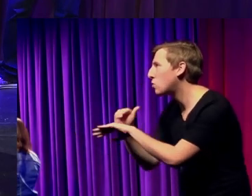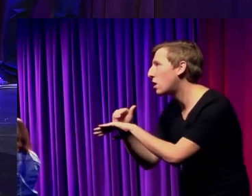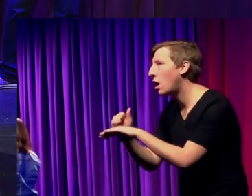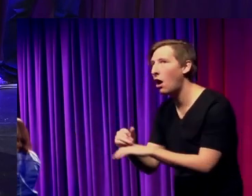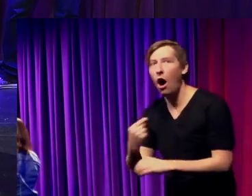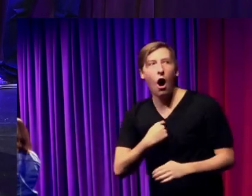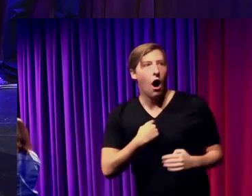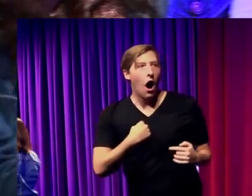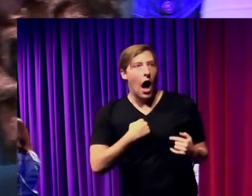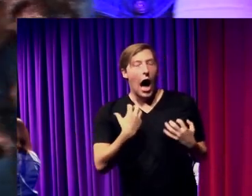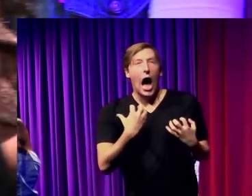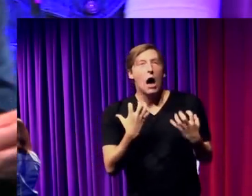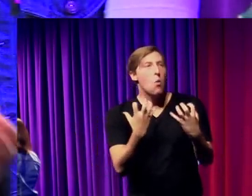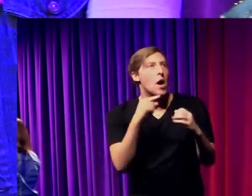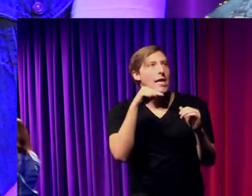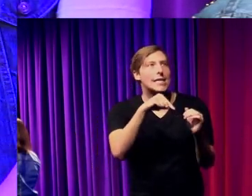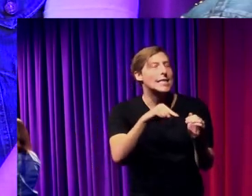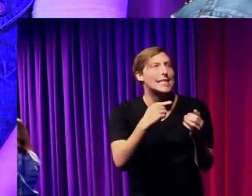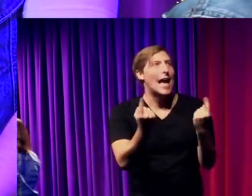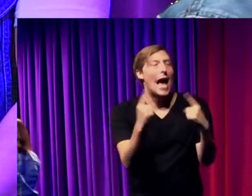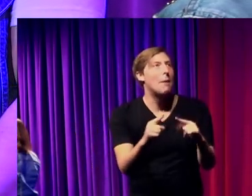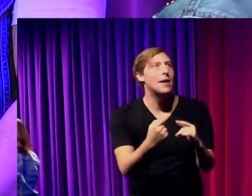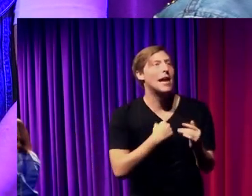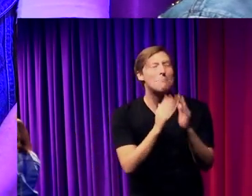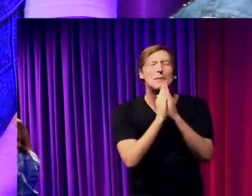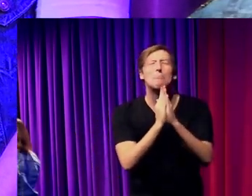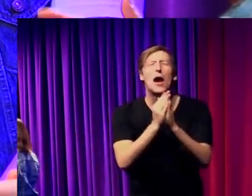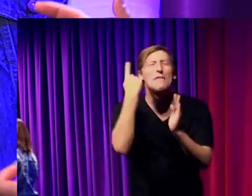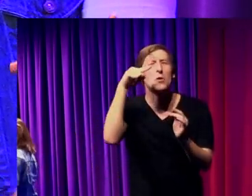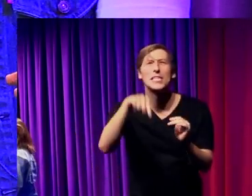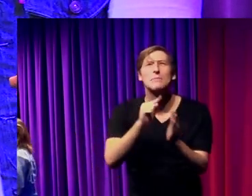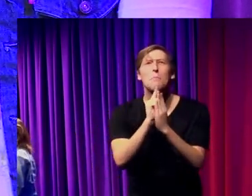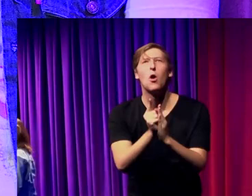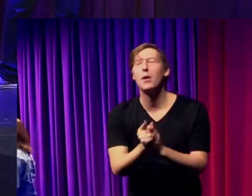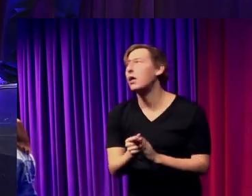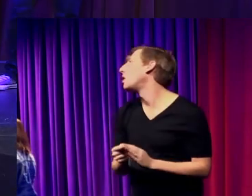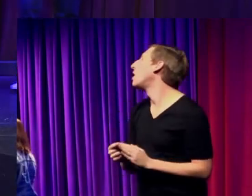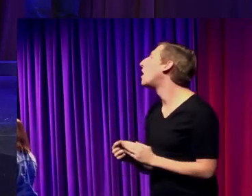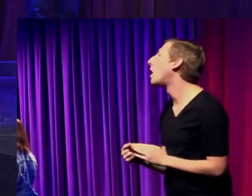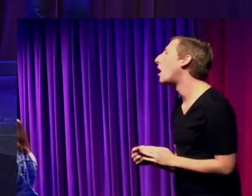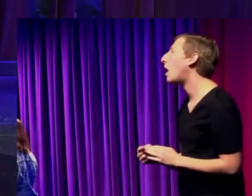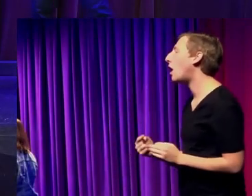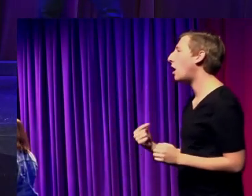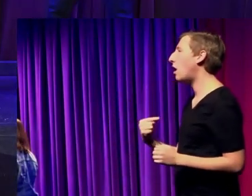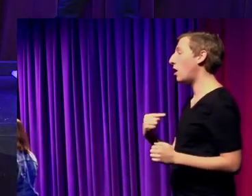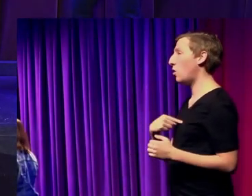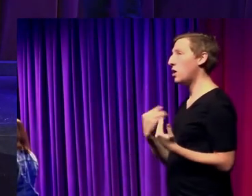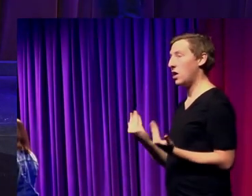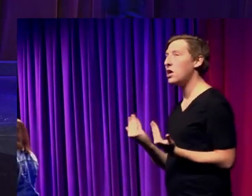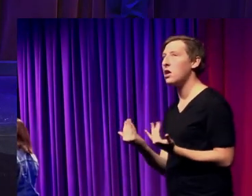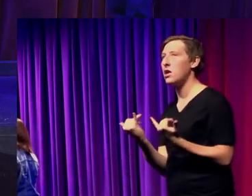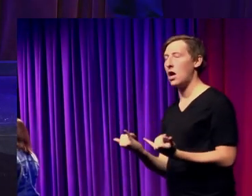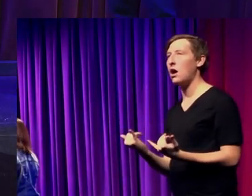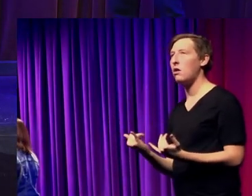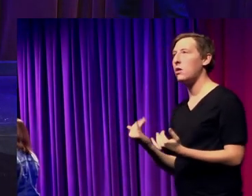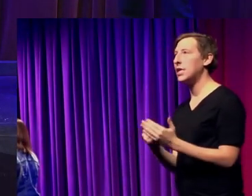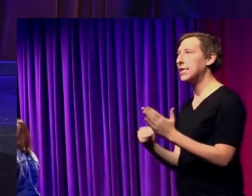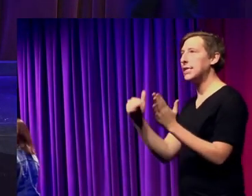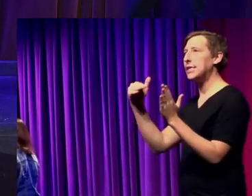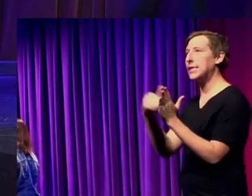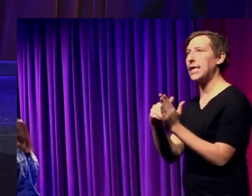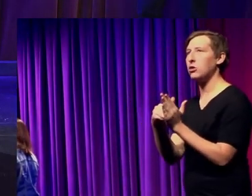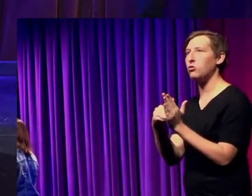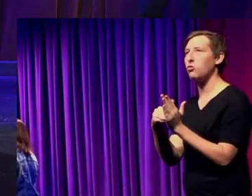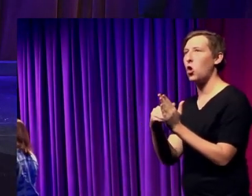was praying for this. I cannot believe this is happening. I mean, we're in Grand Central Park. Central Park.